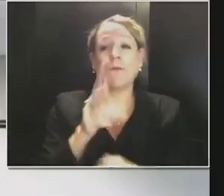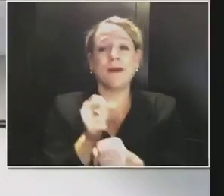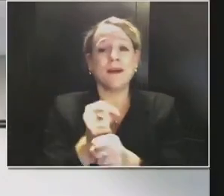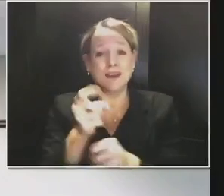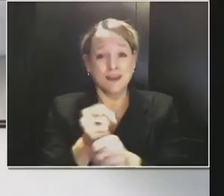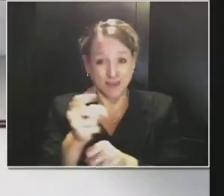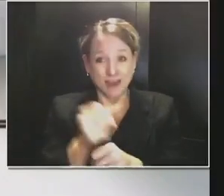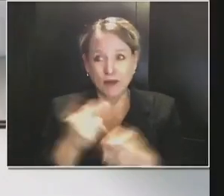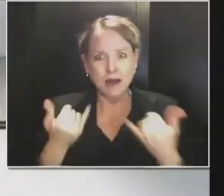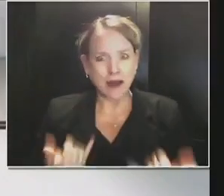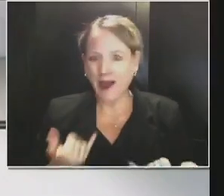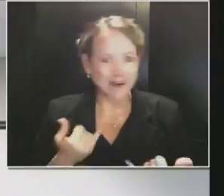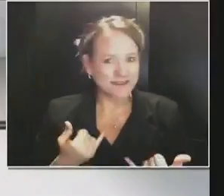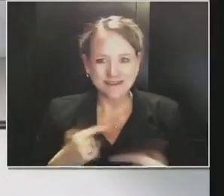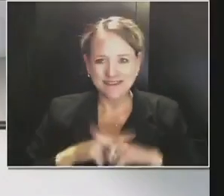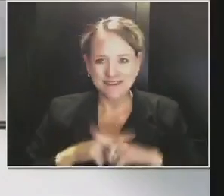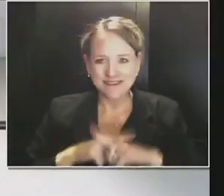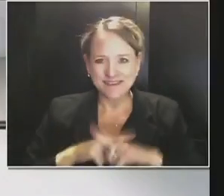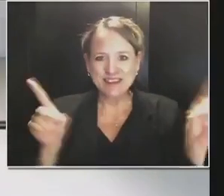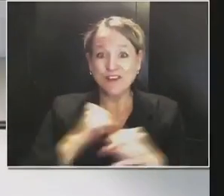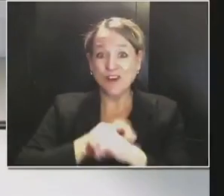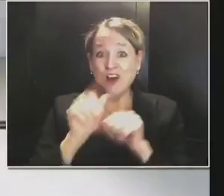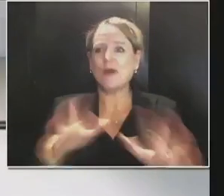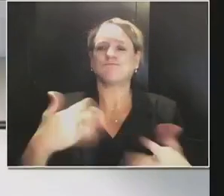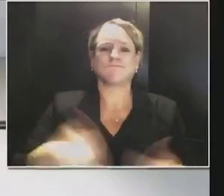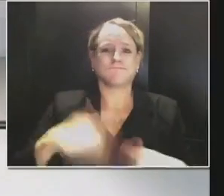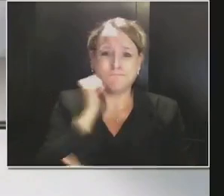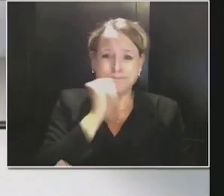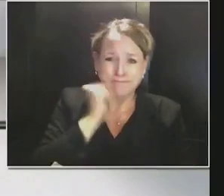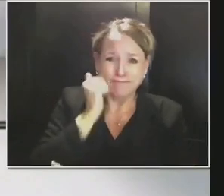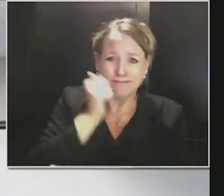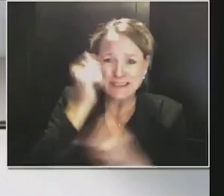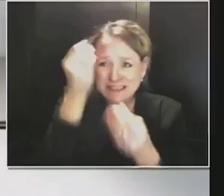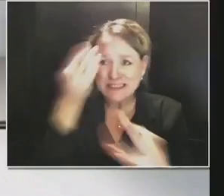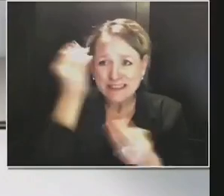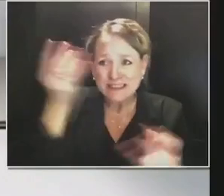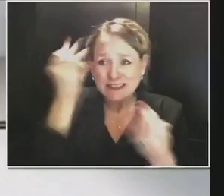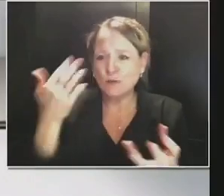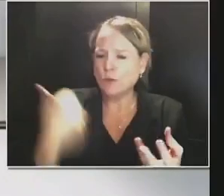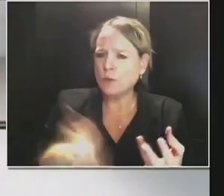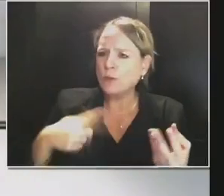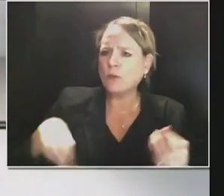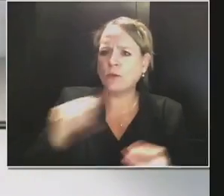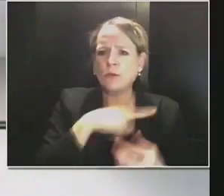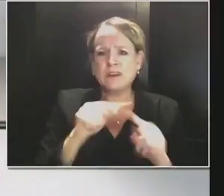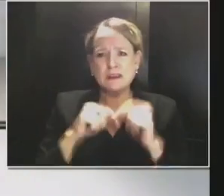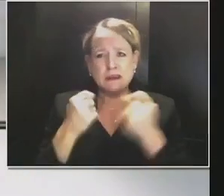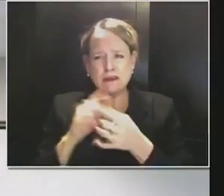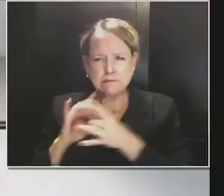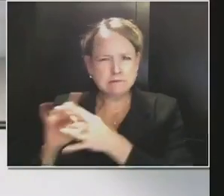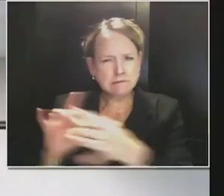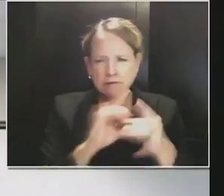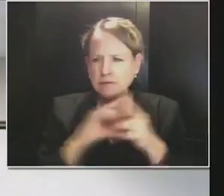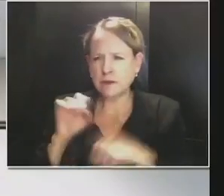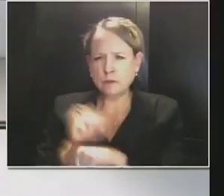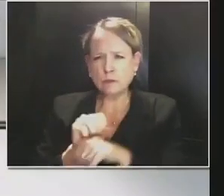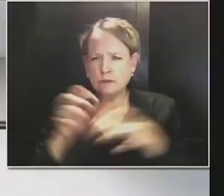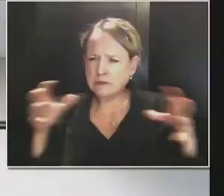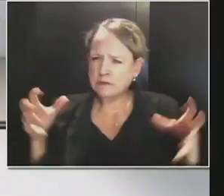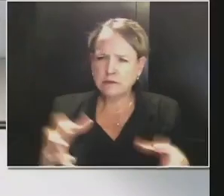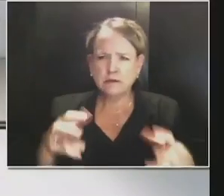COVID-19 is to the public. These data help people make decisions about how to protect themselves and their